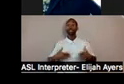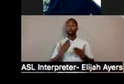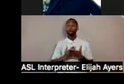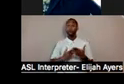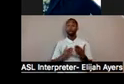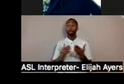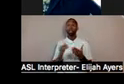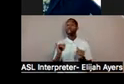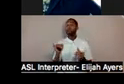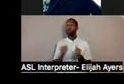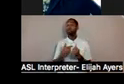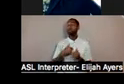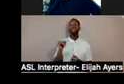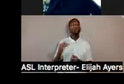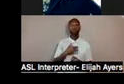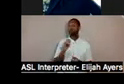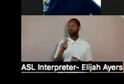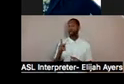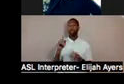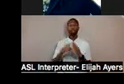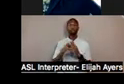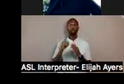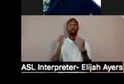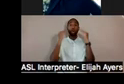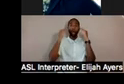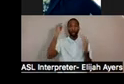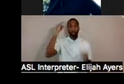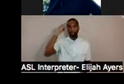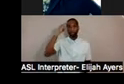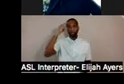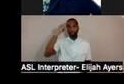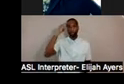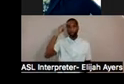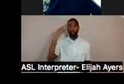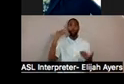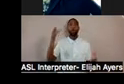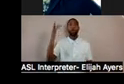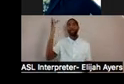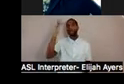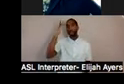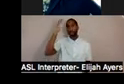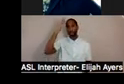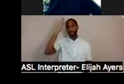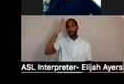feels good for you. So it starts in your head, in your brain. So go ahead and touch that.